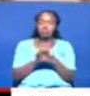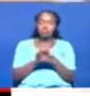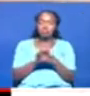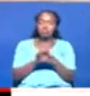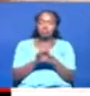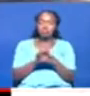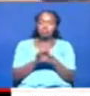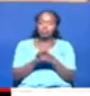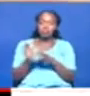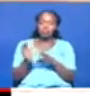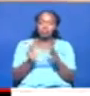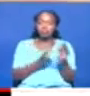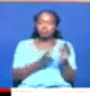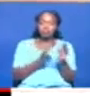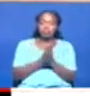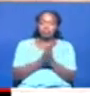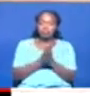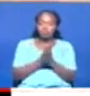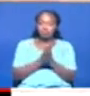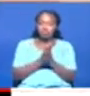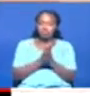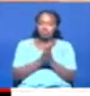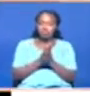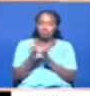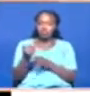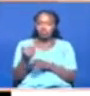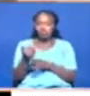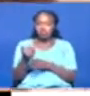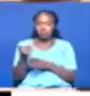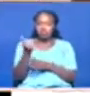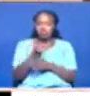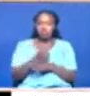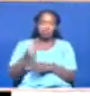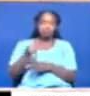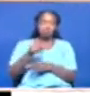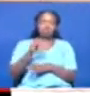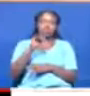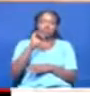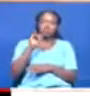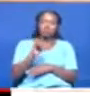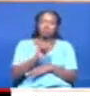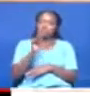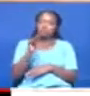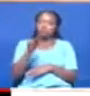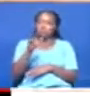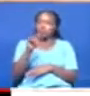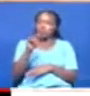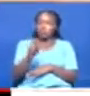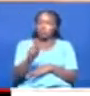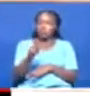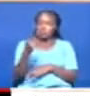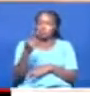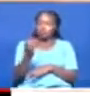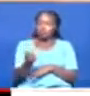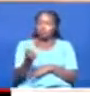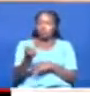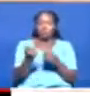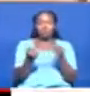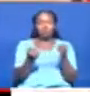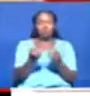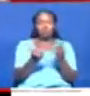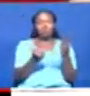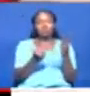another men's result, Buccaneers edged out Jomo Kenyatta University of Agriculture and Technology 25-14, while Young City